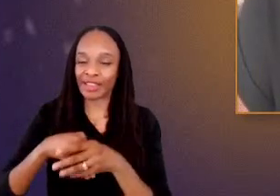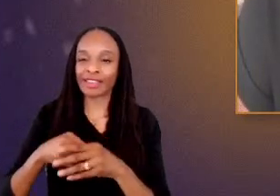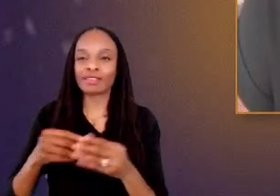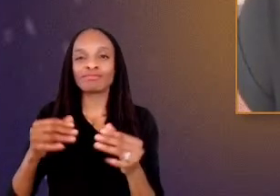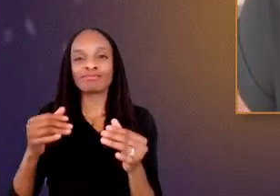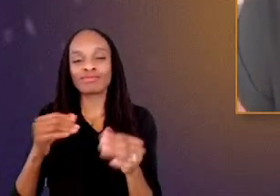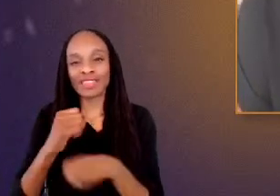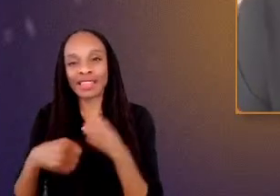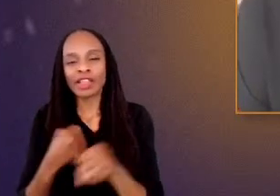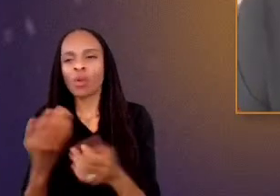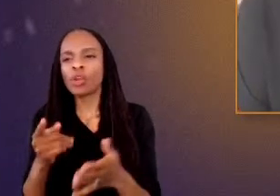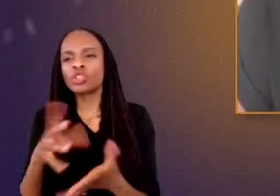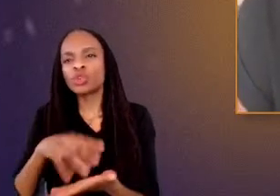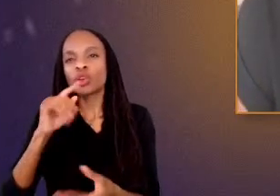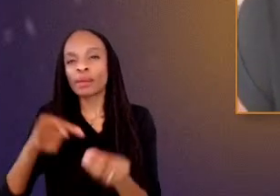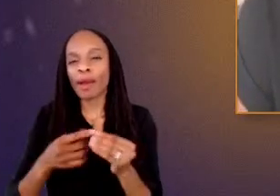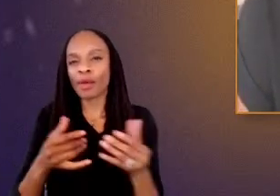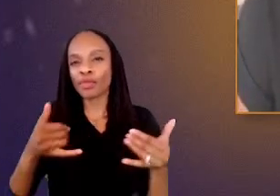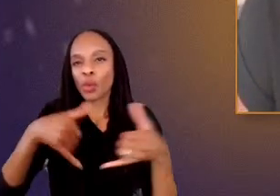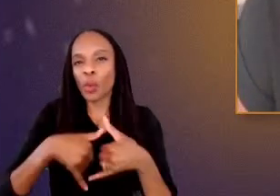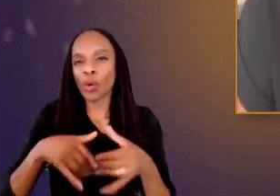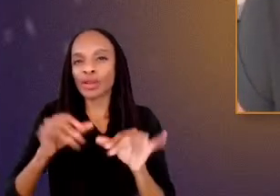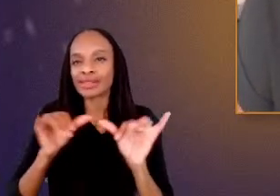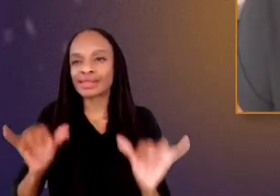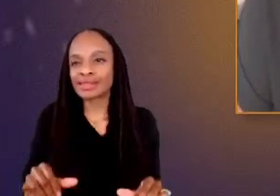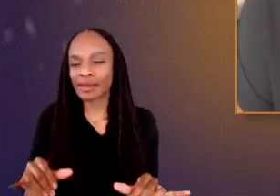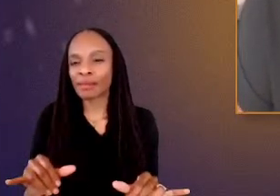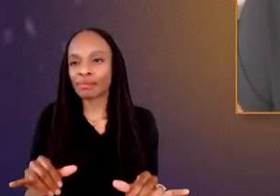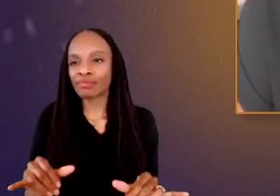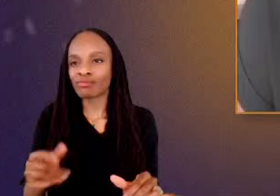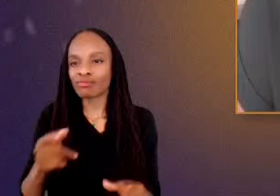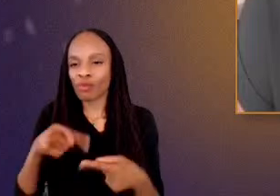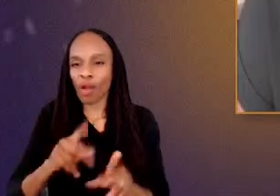system when it came time for you to put Joonam up for consideration?